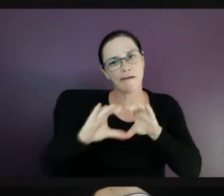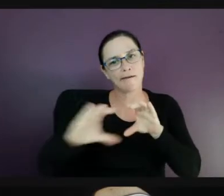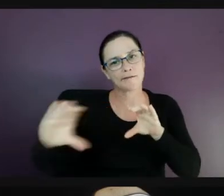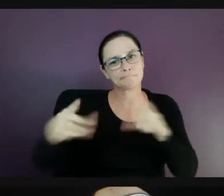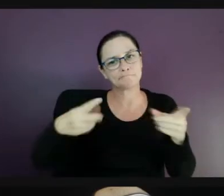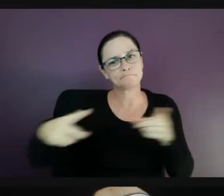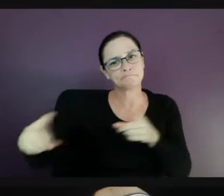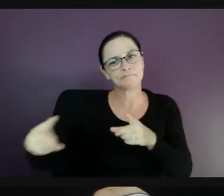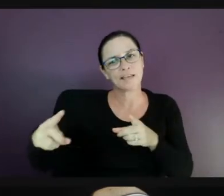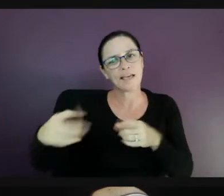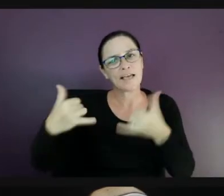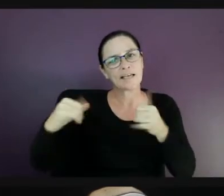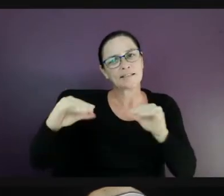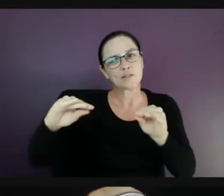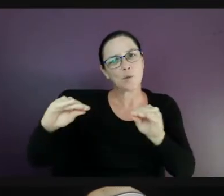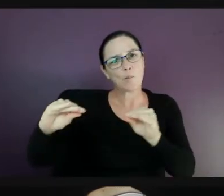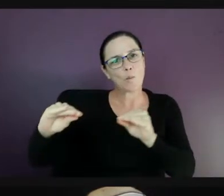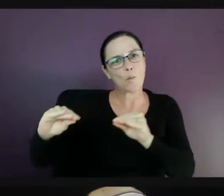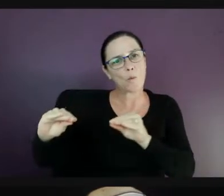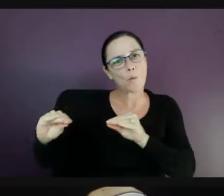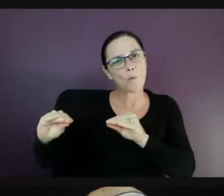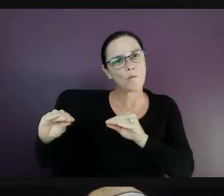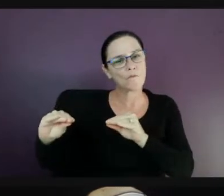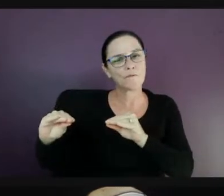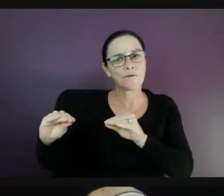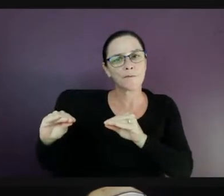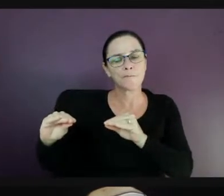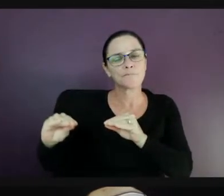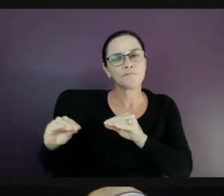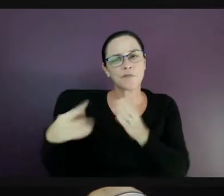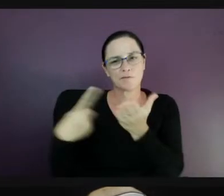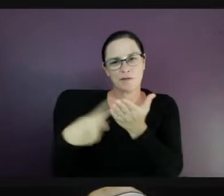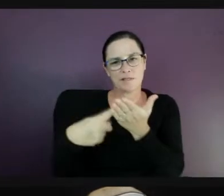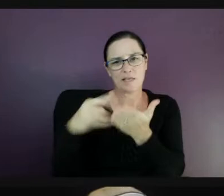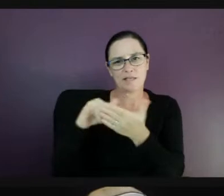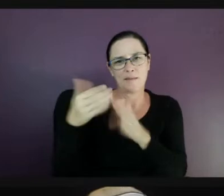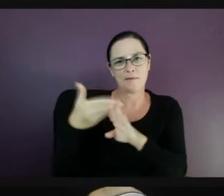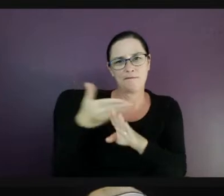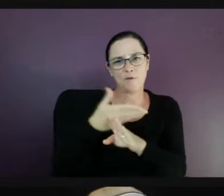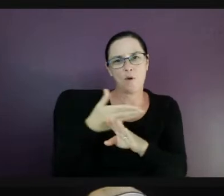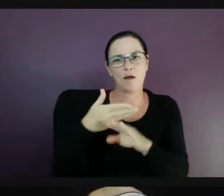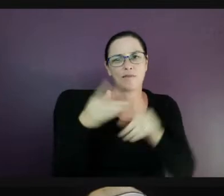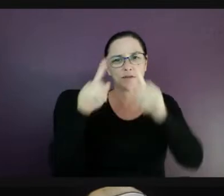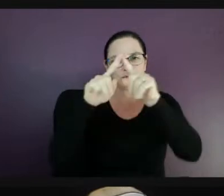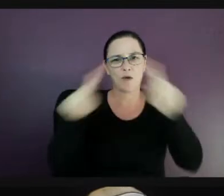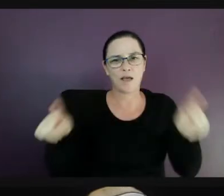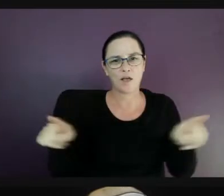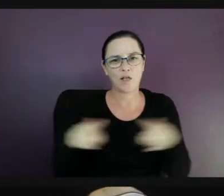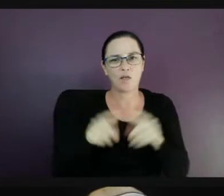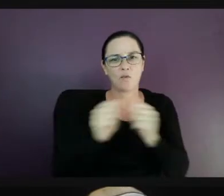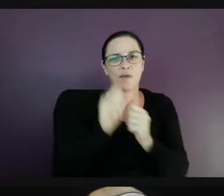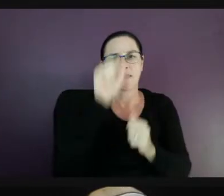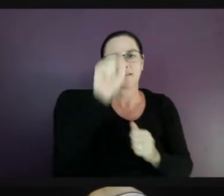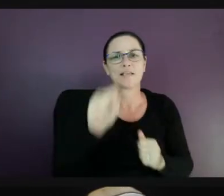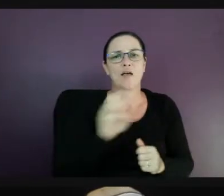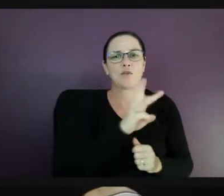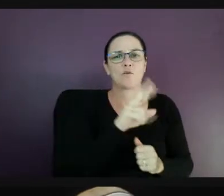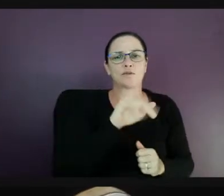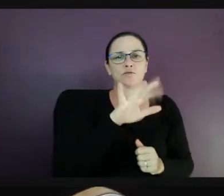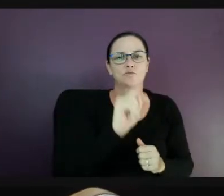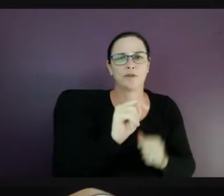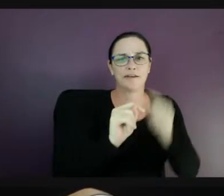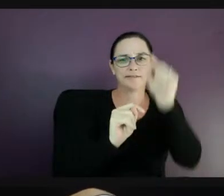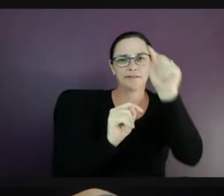south flank is still moving. We've talked a lot in the past about this little triangle of land between the southwest rift, the seismic one,